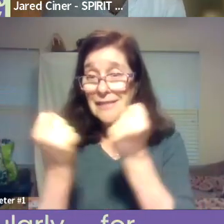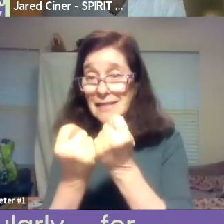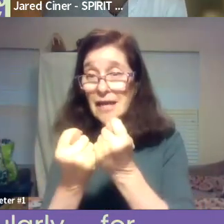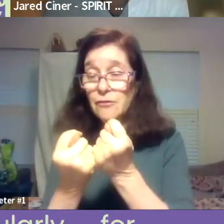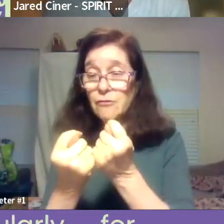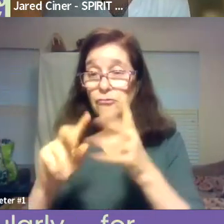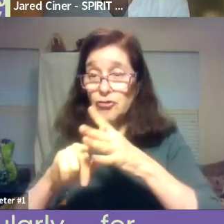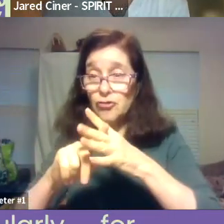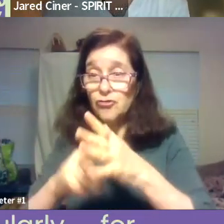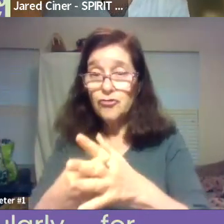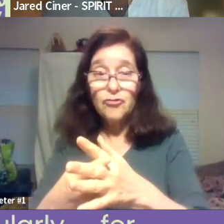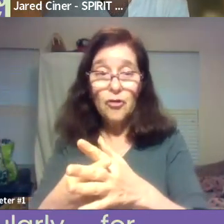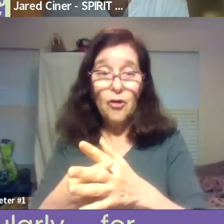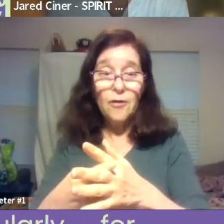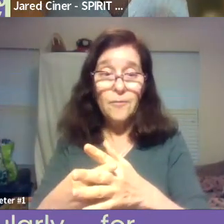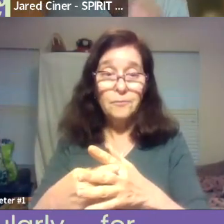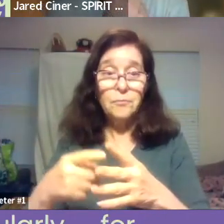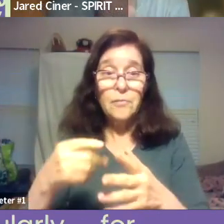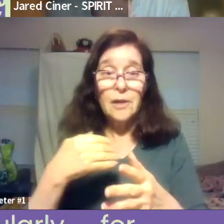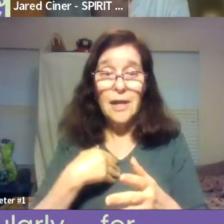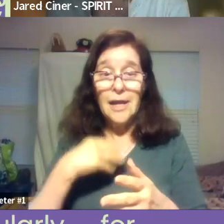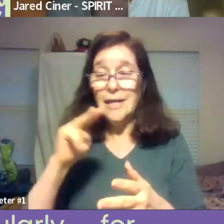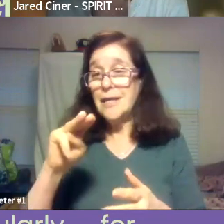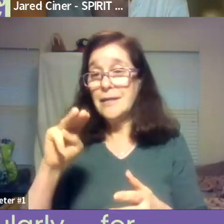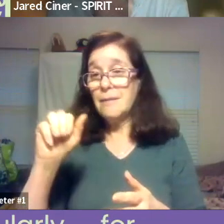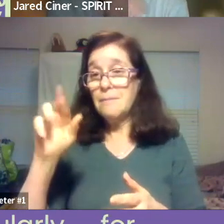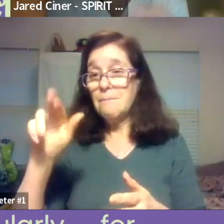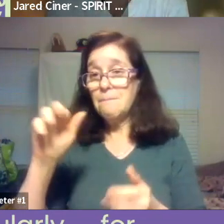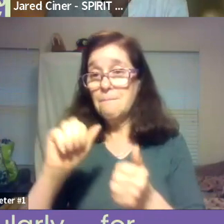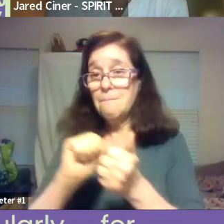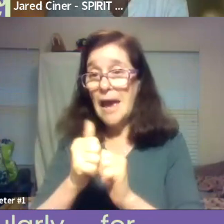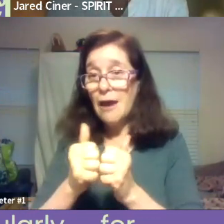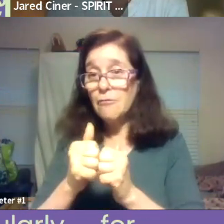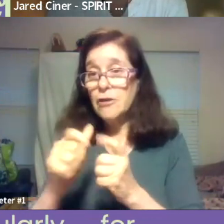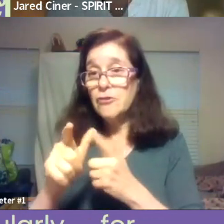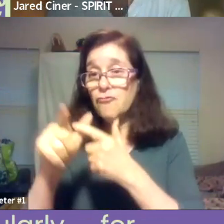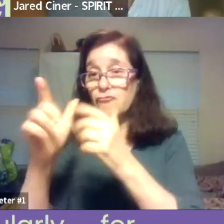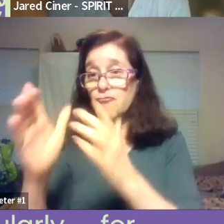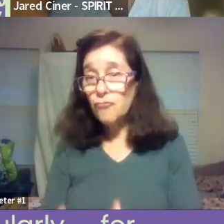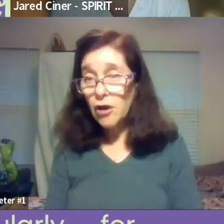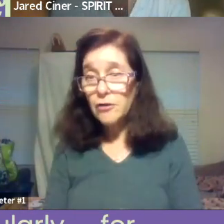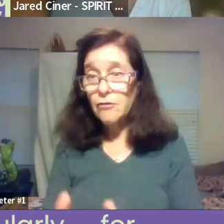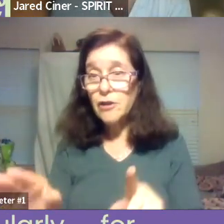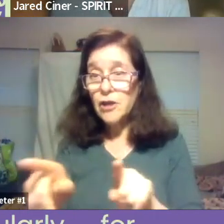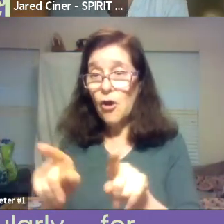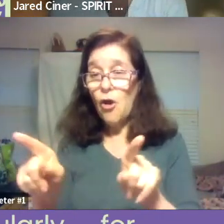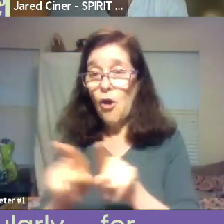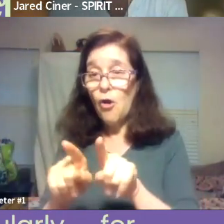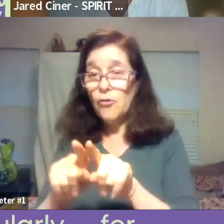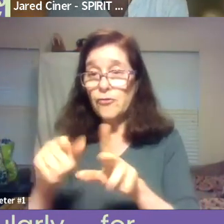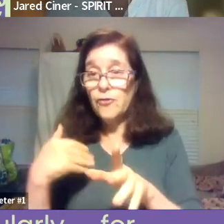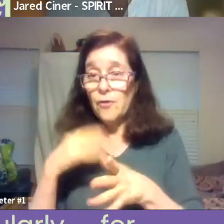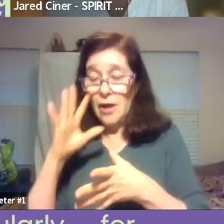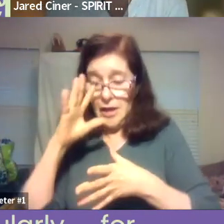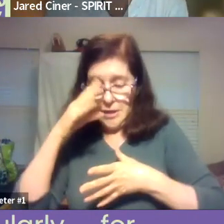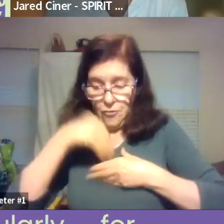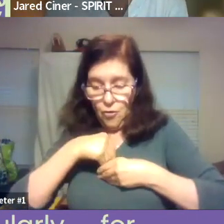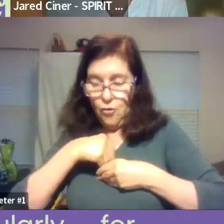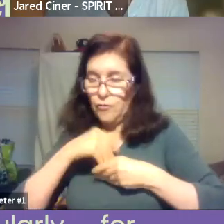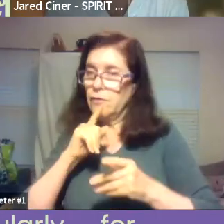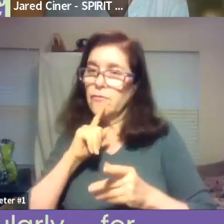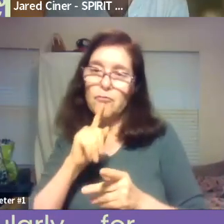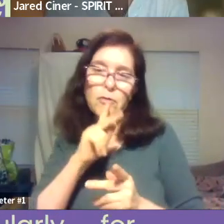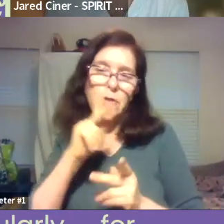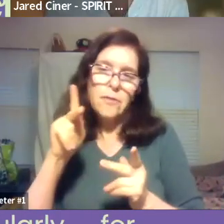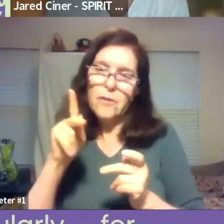He is a marathon runner. He's ran 7 marathons. And he also has autism. And he was really the perfect